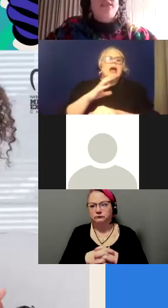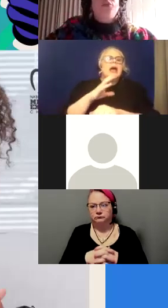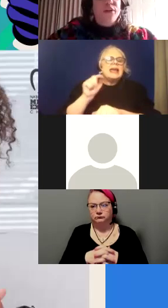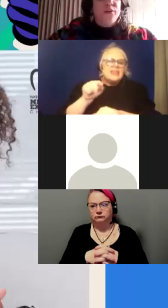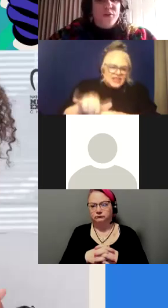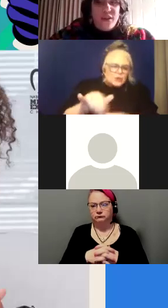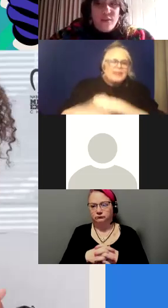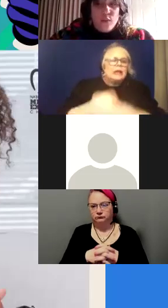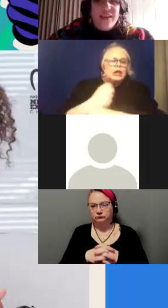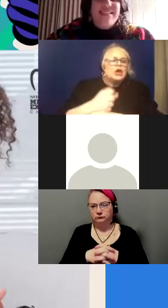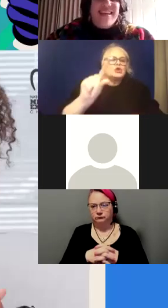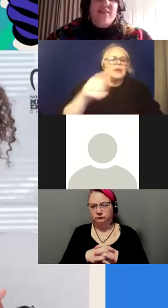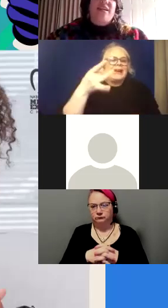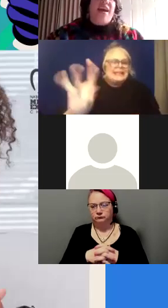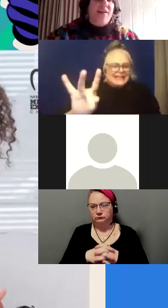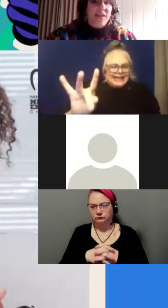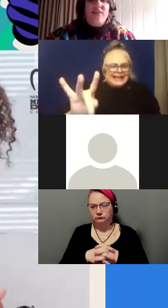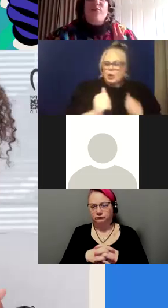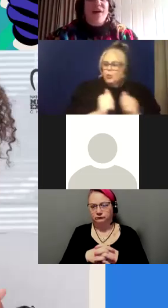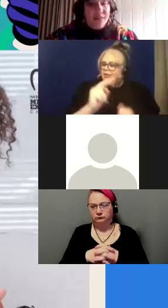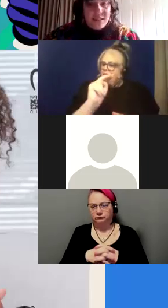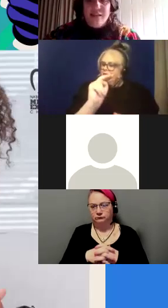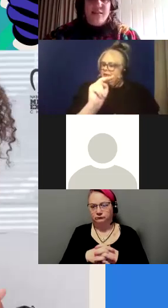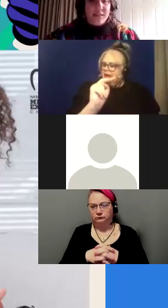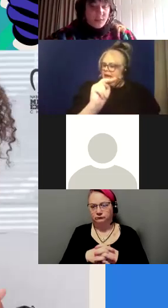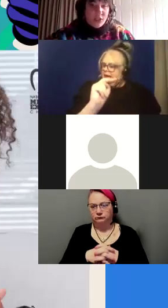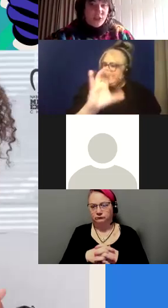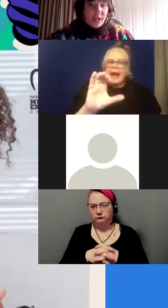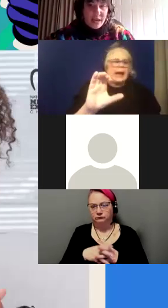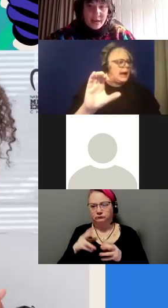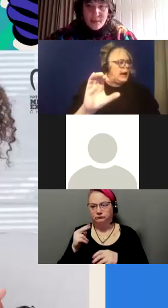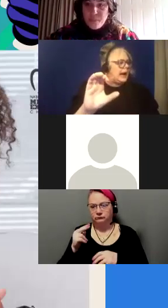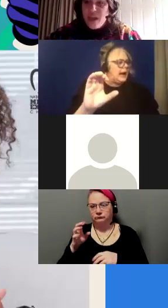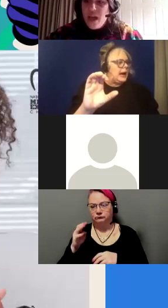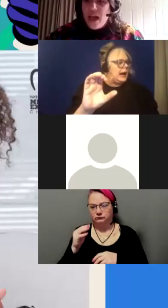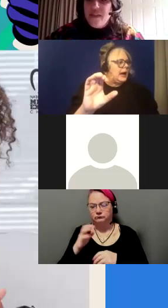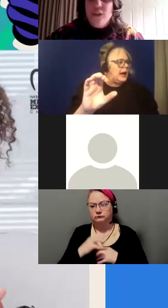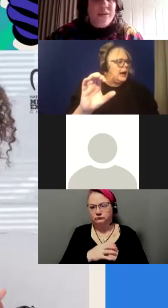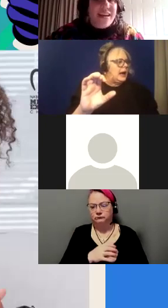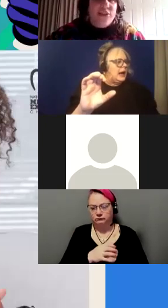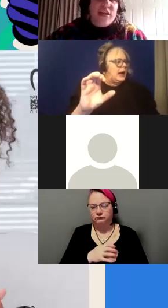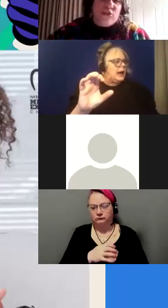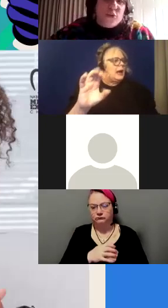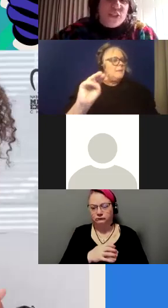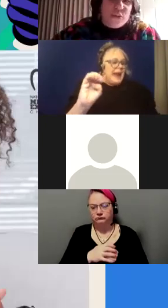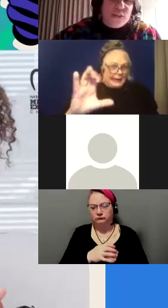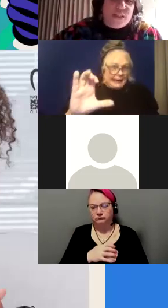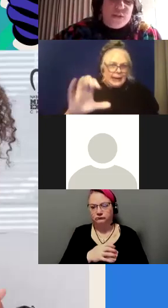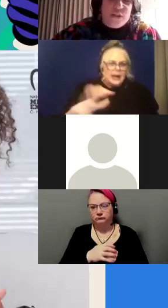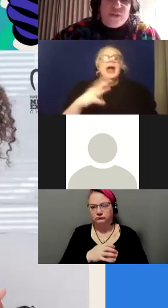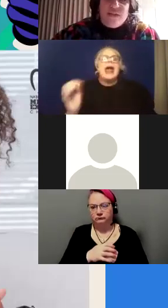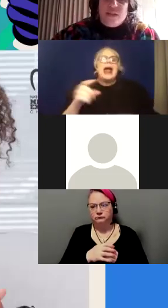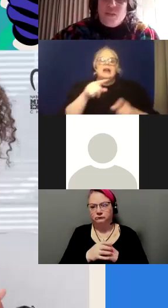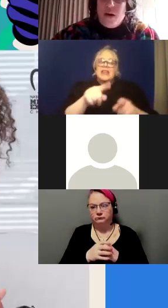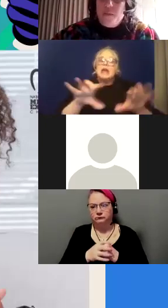They've since formed a community working together to advocate for policy and systems change in Canada, and they create educational resources